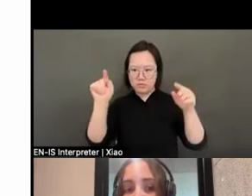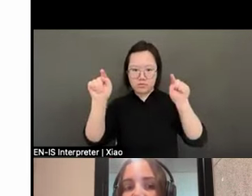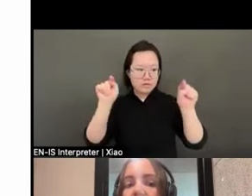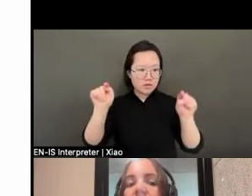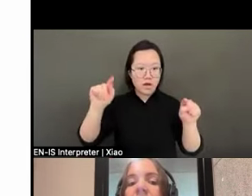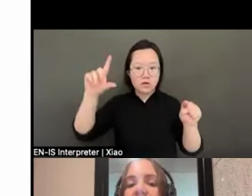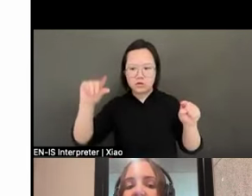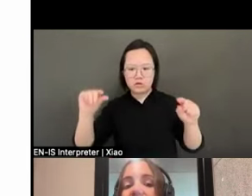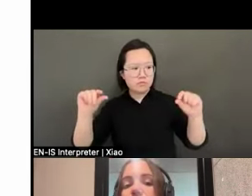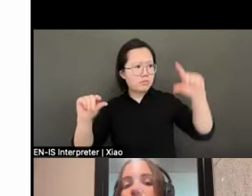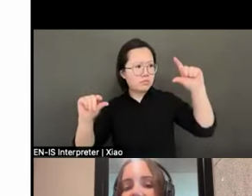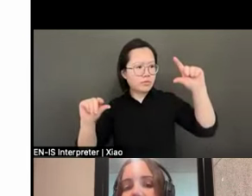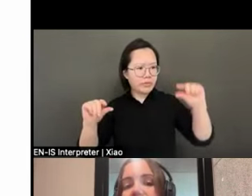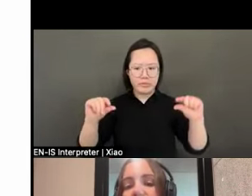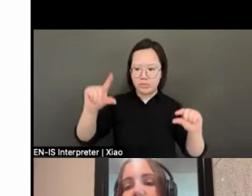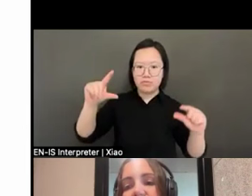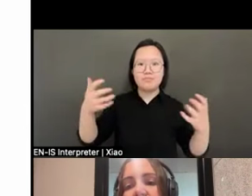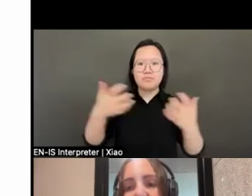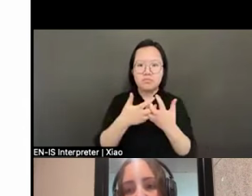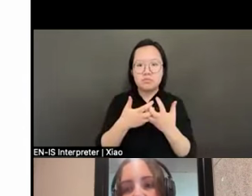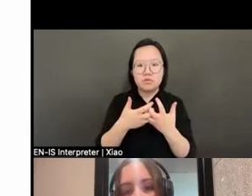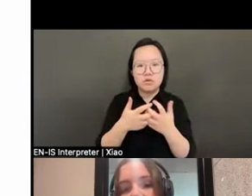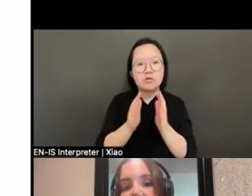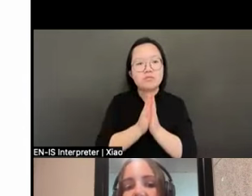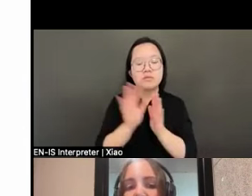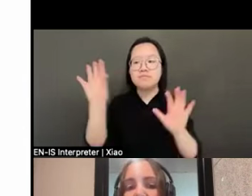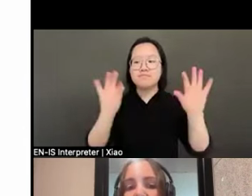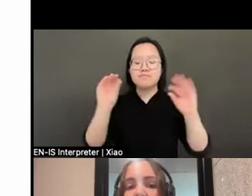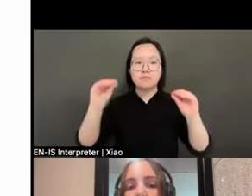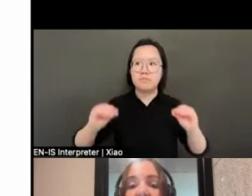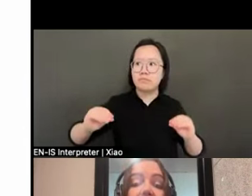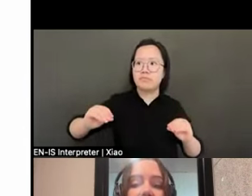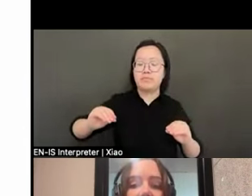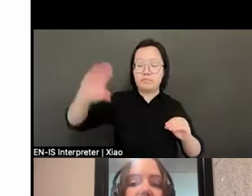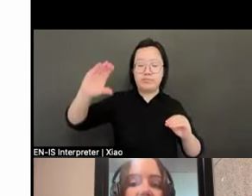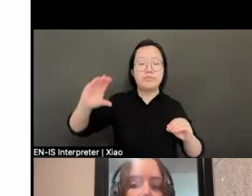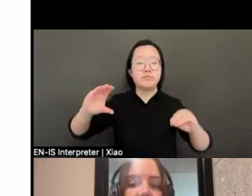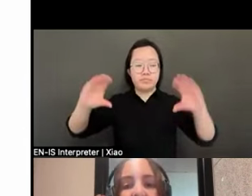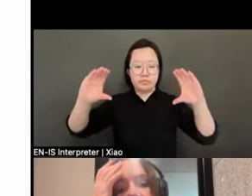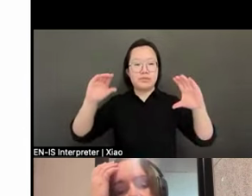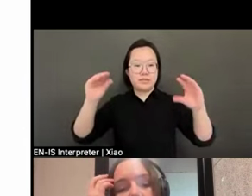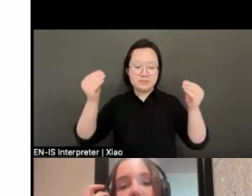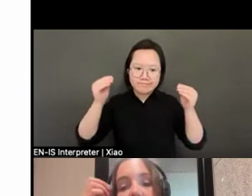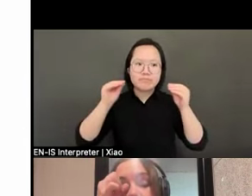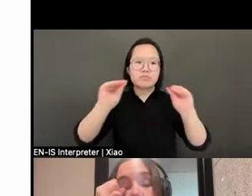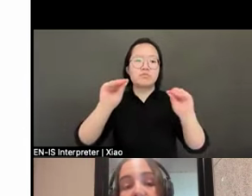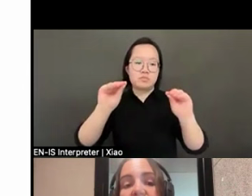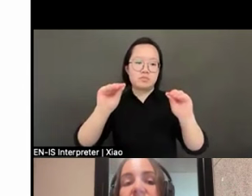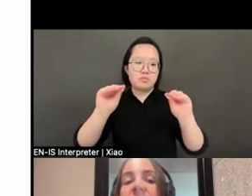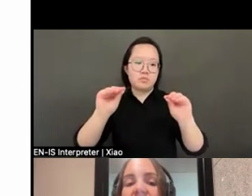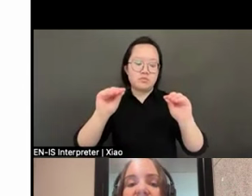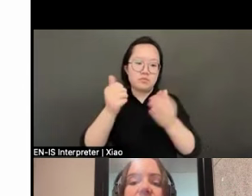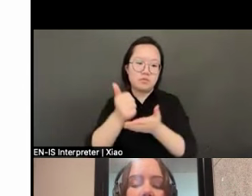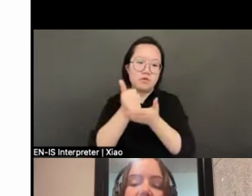to fly. Select the most expensive option and choose this in the select this and put this in your